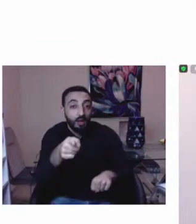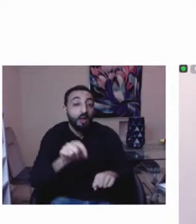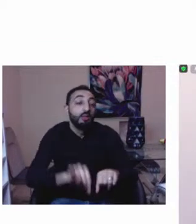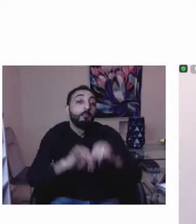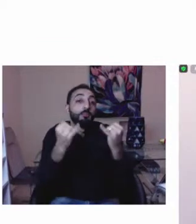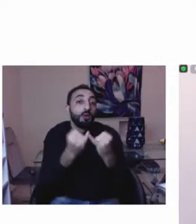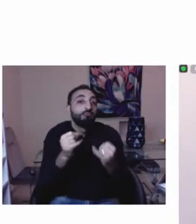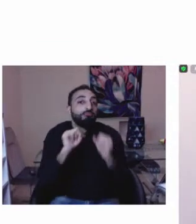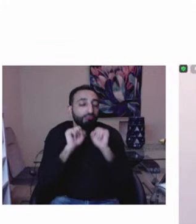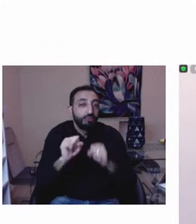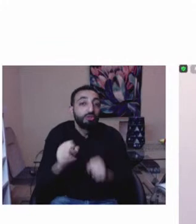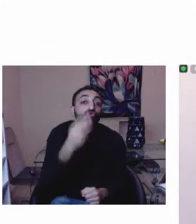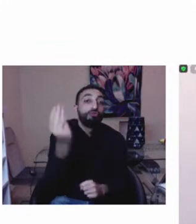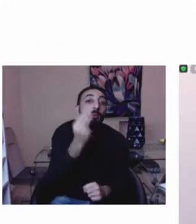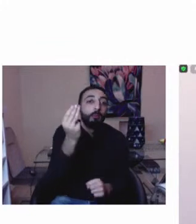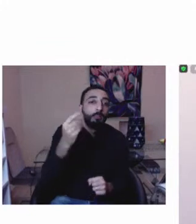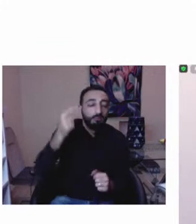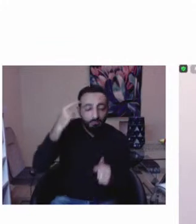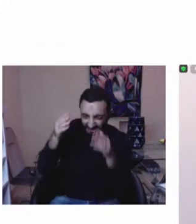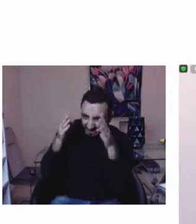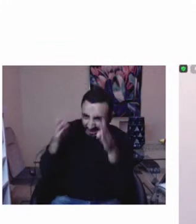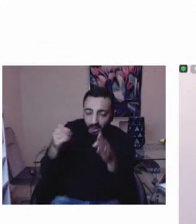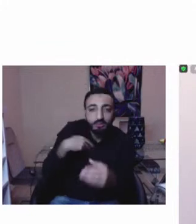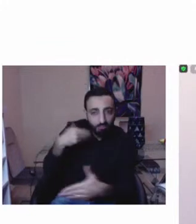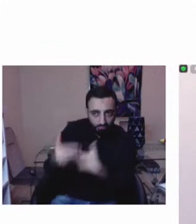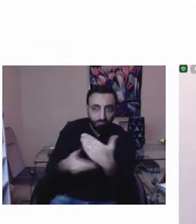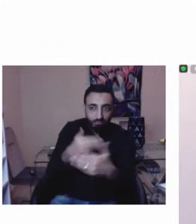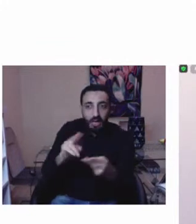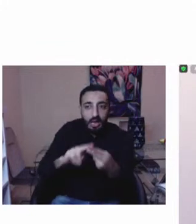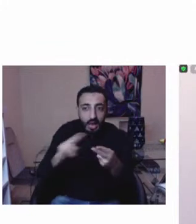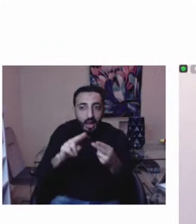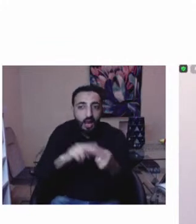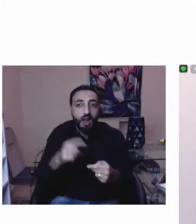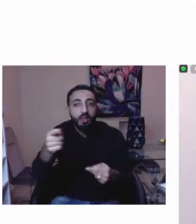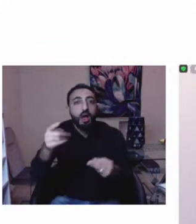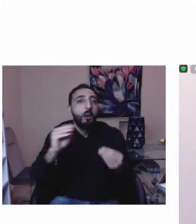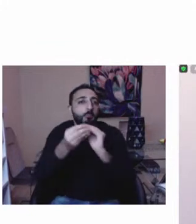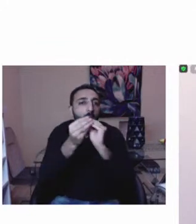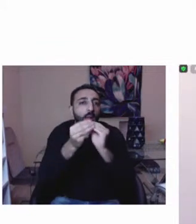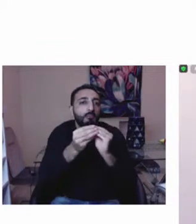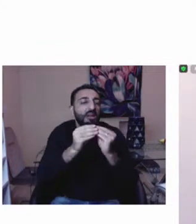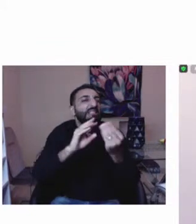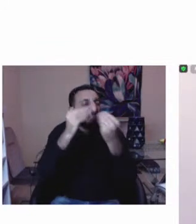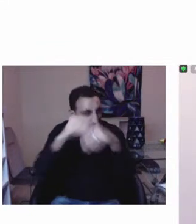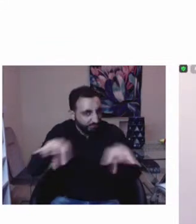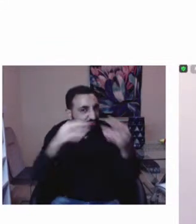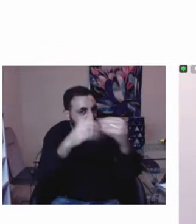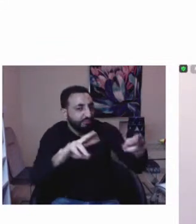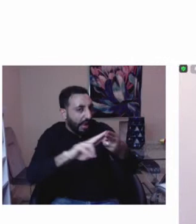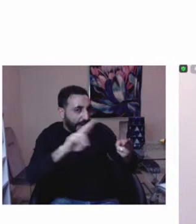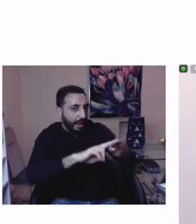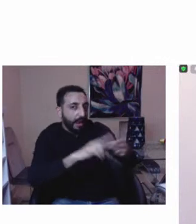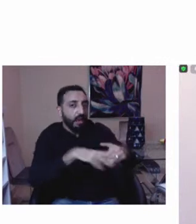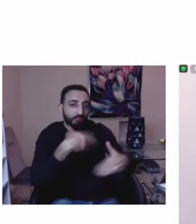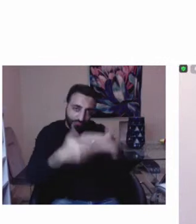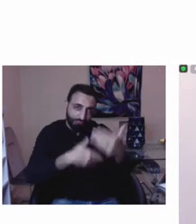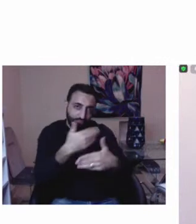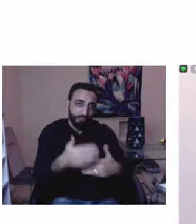conflict analysis, project design, participatory grant making, and youth-led project